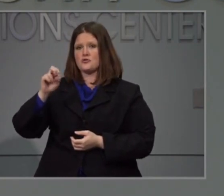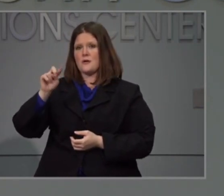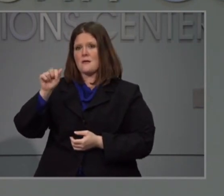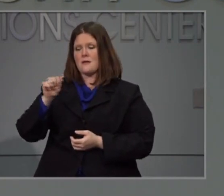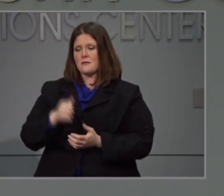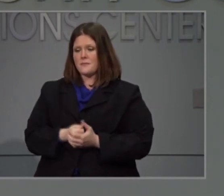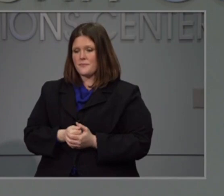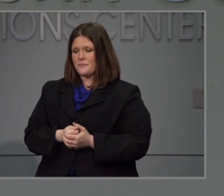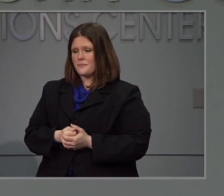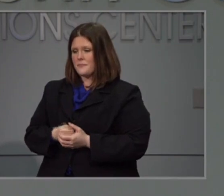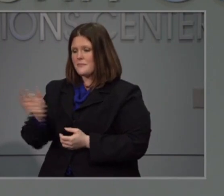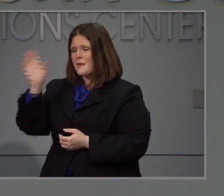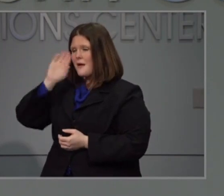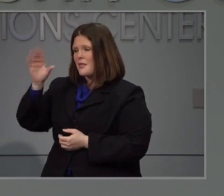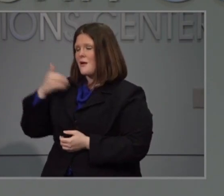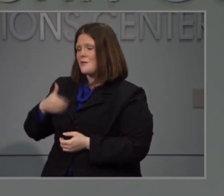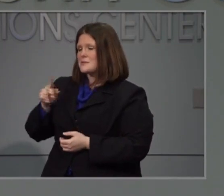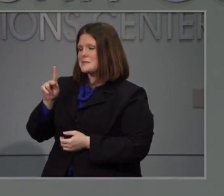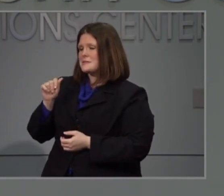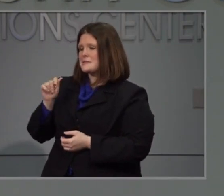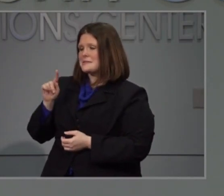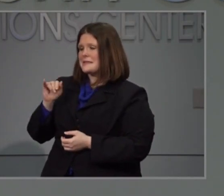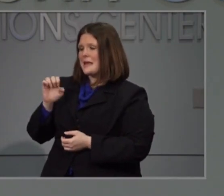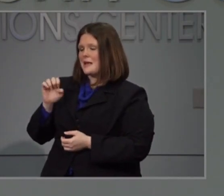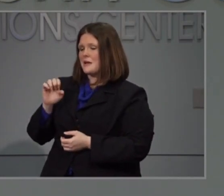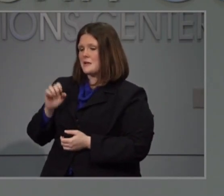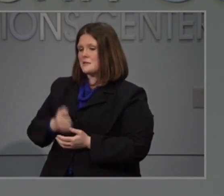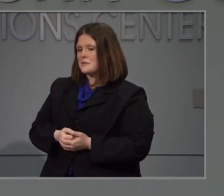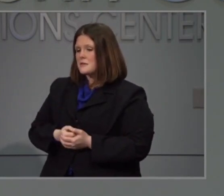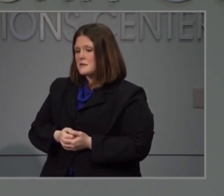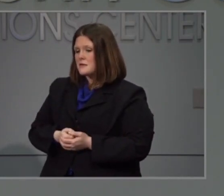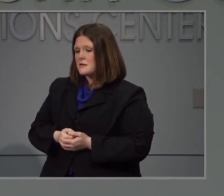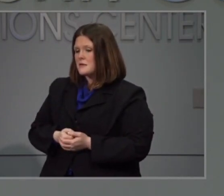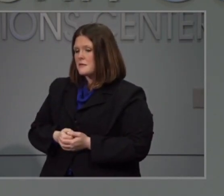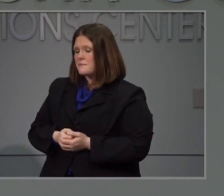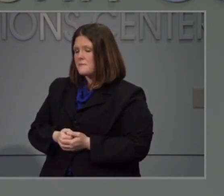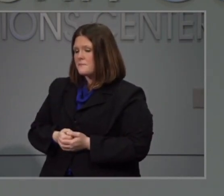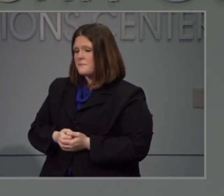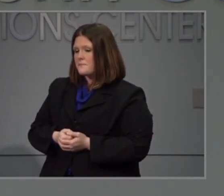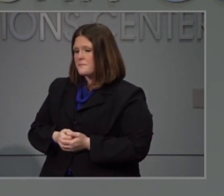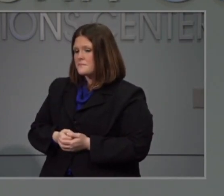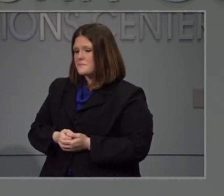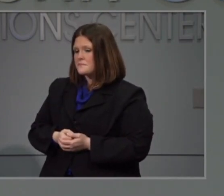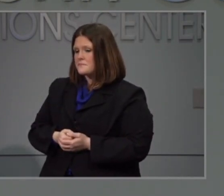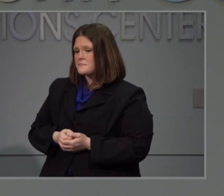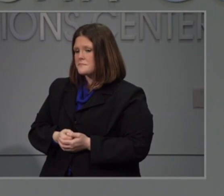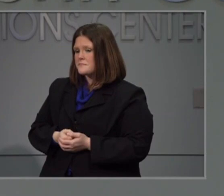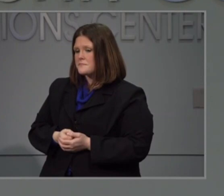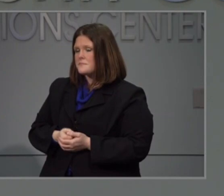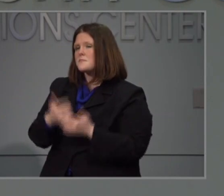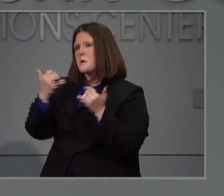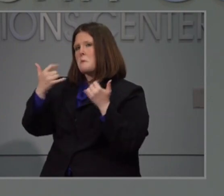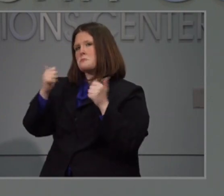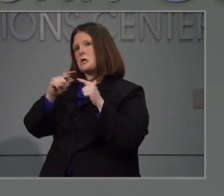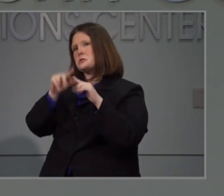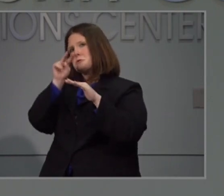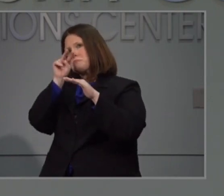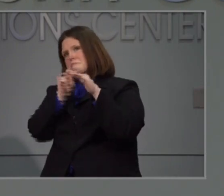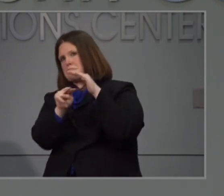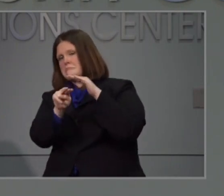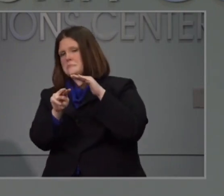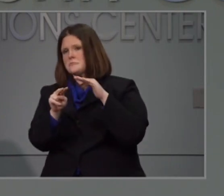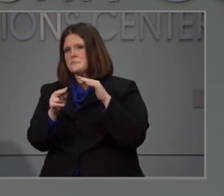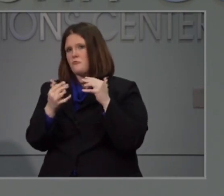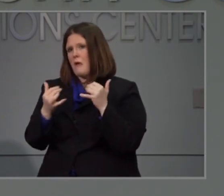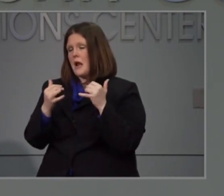Hi, Governor Cooper. This is Katie Peralta with the Charlotte Agenda. Just hoping to kind of look into the future here if possible, based